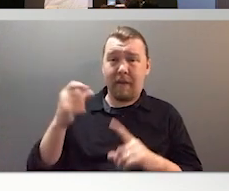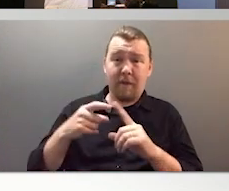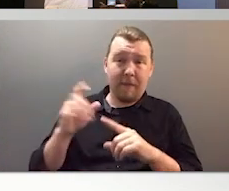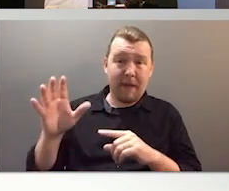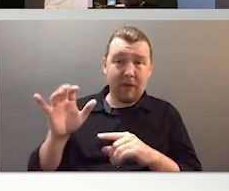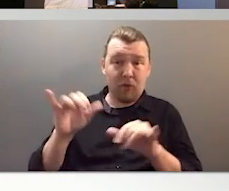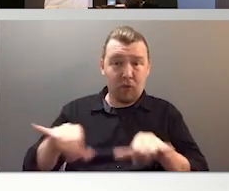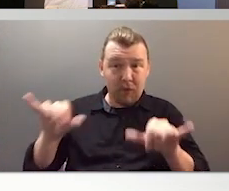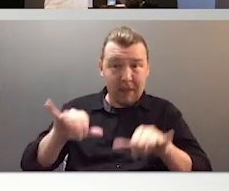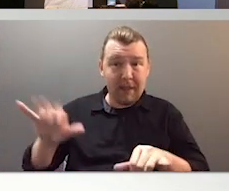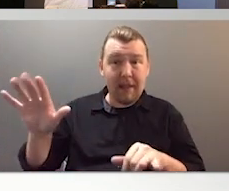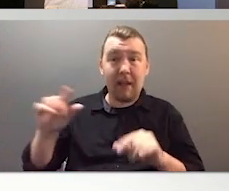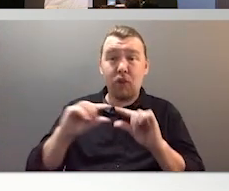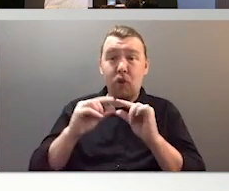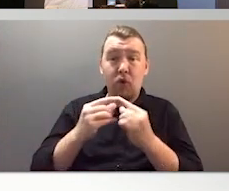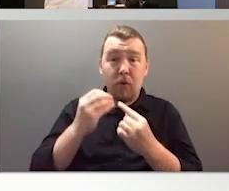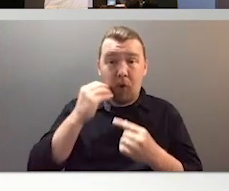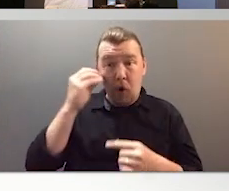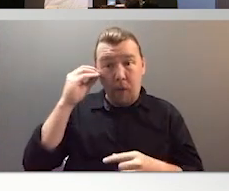that everything was going to work out.